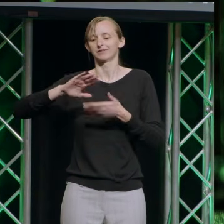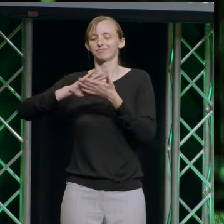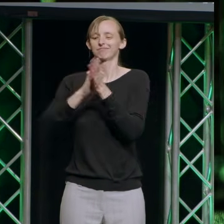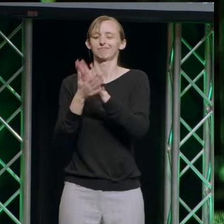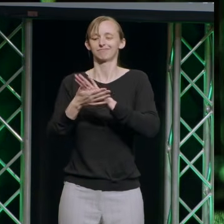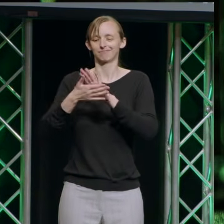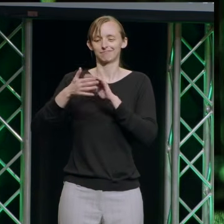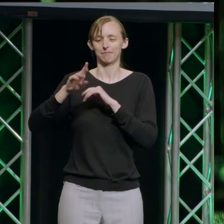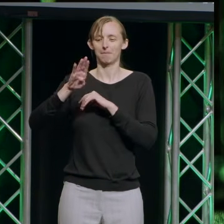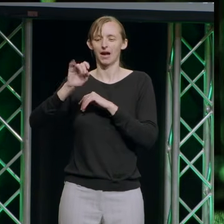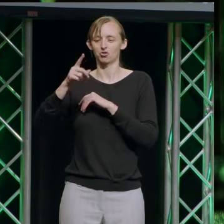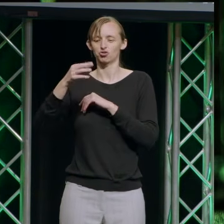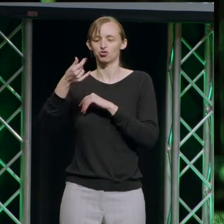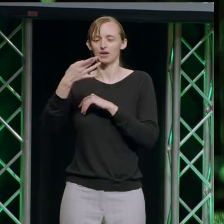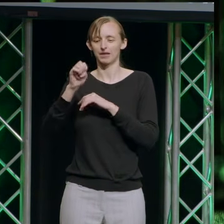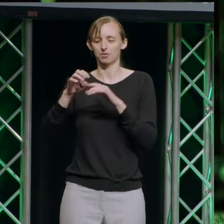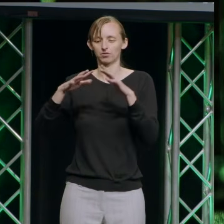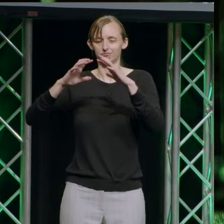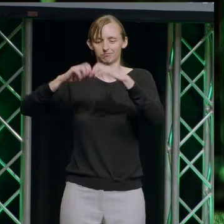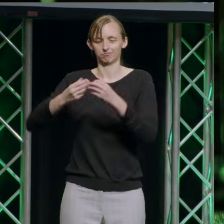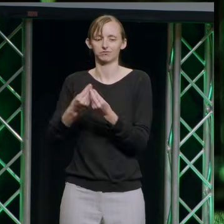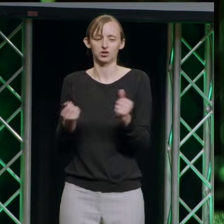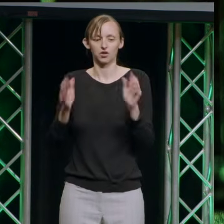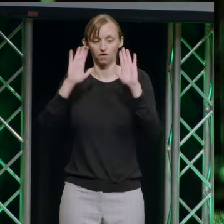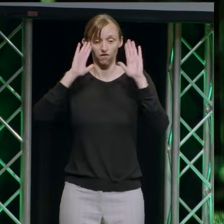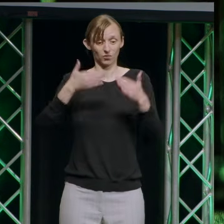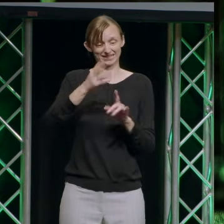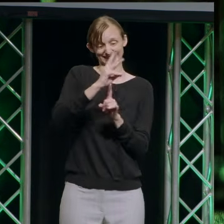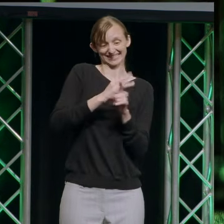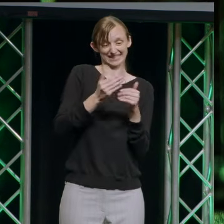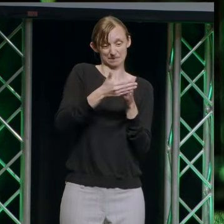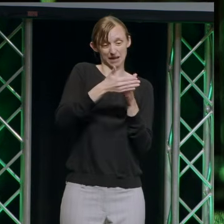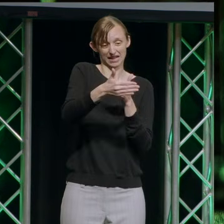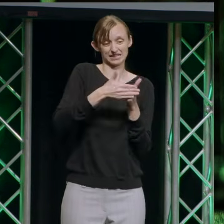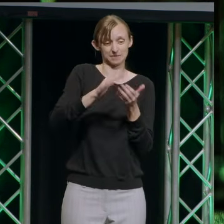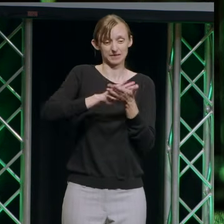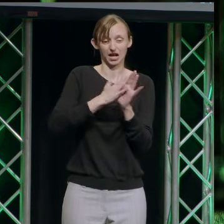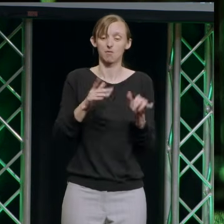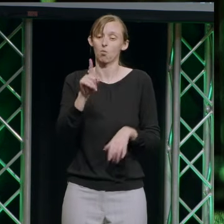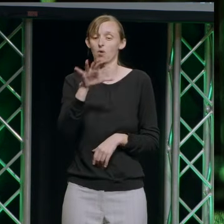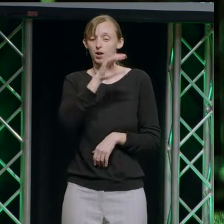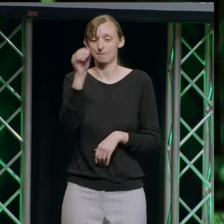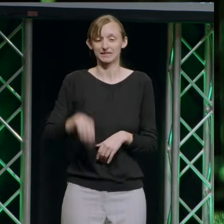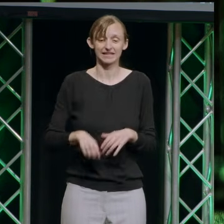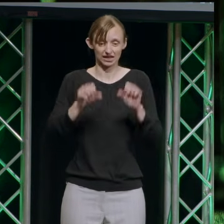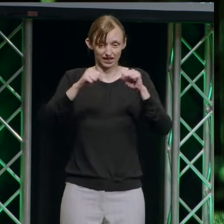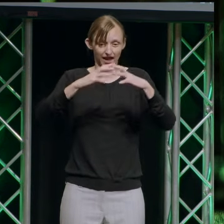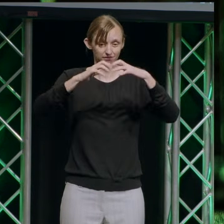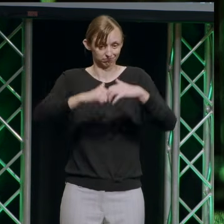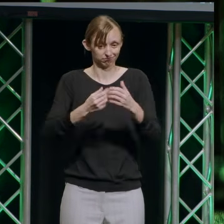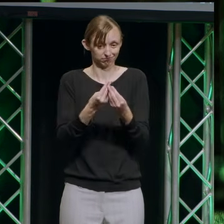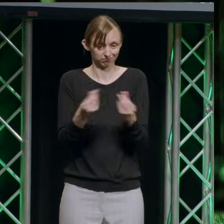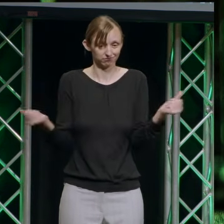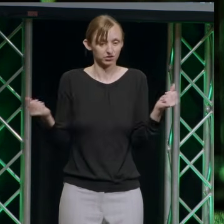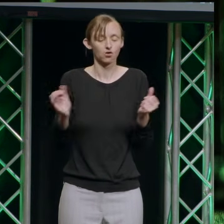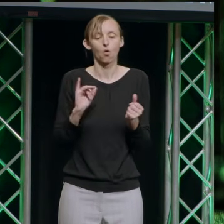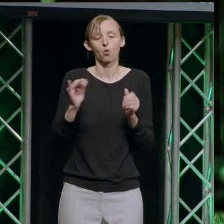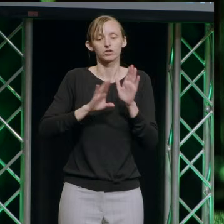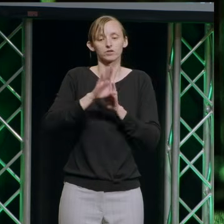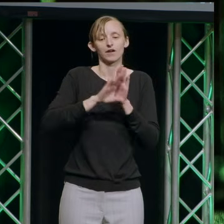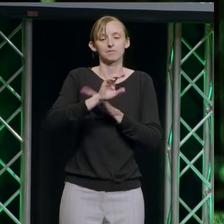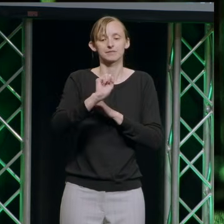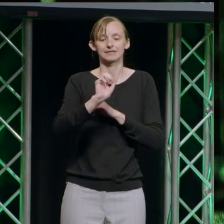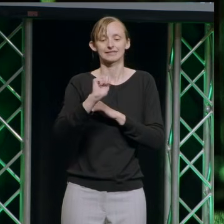is to make this material 100% biodegradable in the next 6 months, and we have a roadmap to get there. We've also developed samples today that